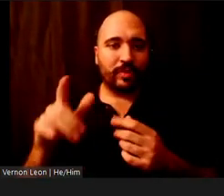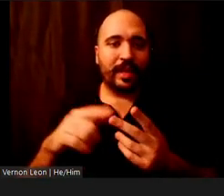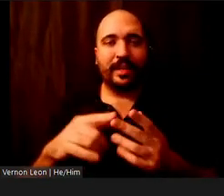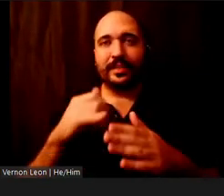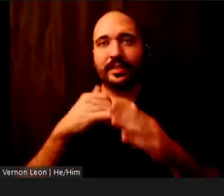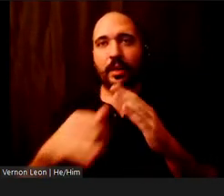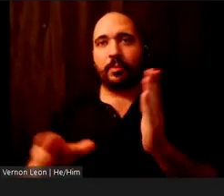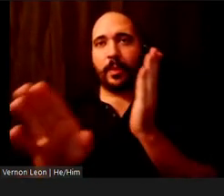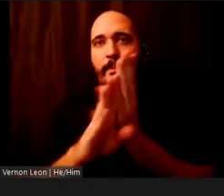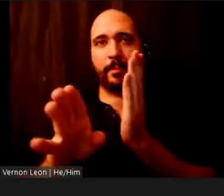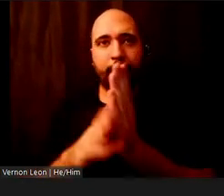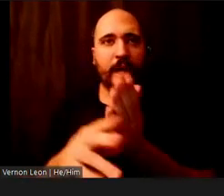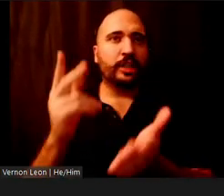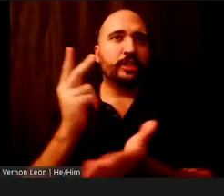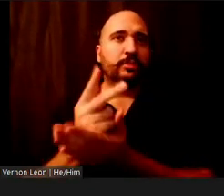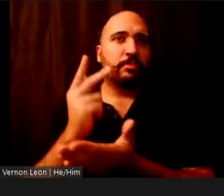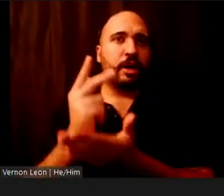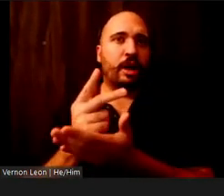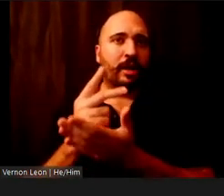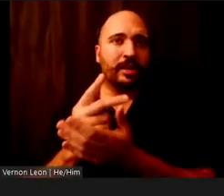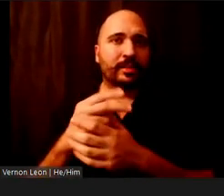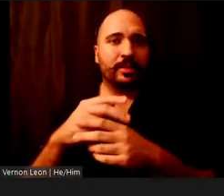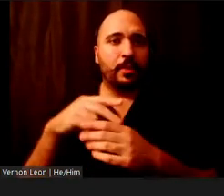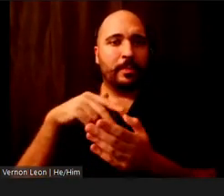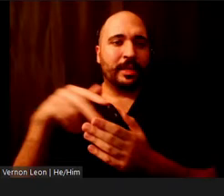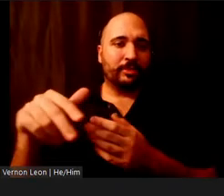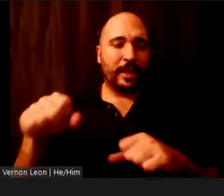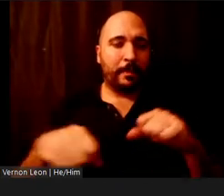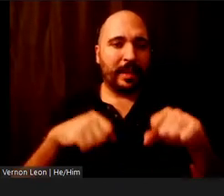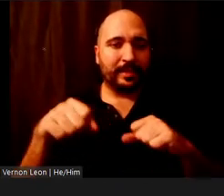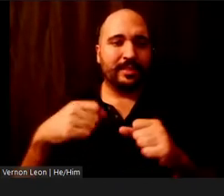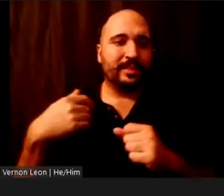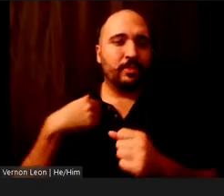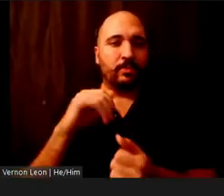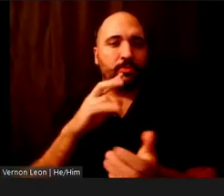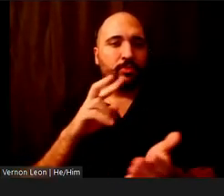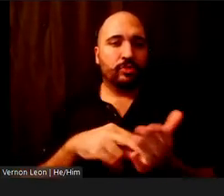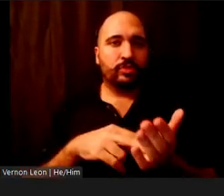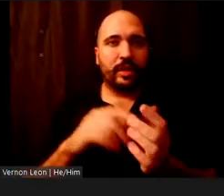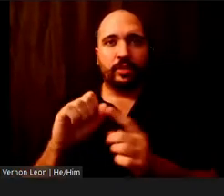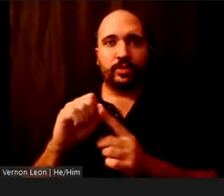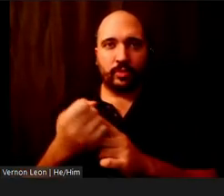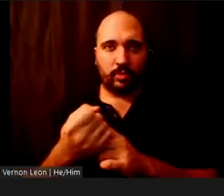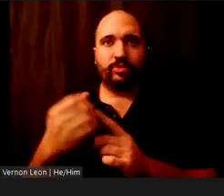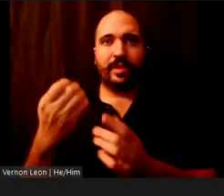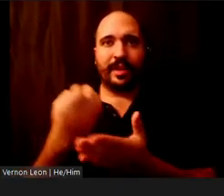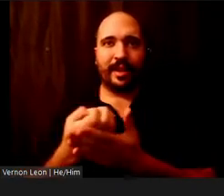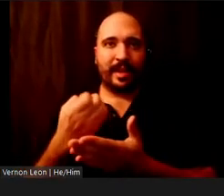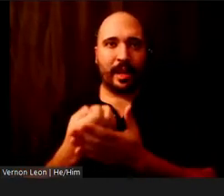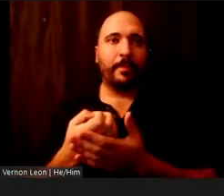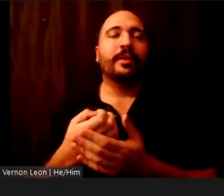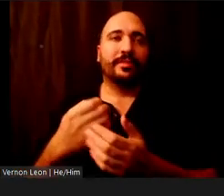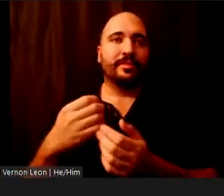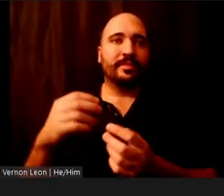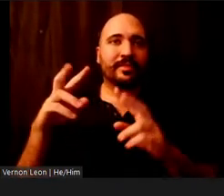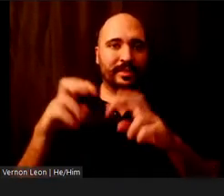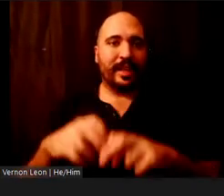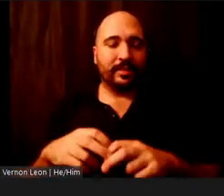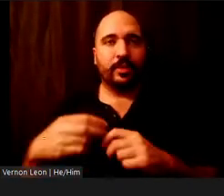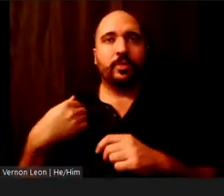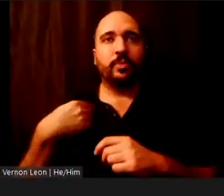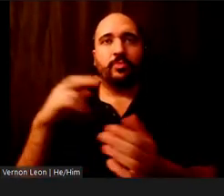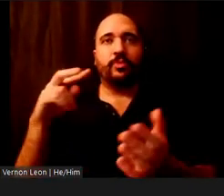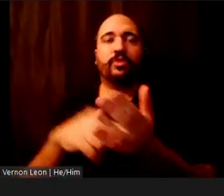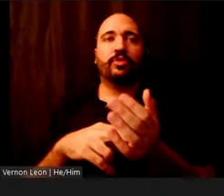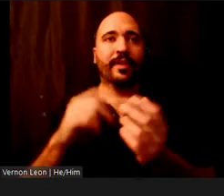parking and pedestrian and bicyclists. We'll also be looking at social and economic considerations and conditions. We'll be looking at